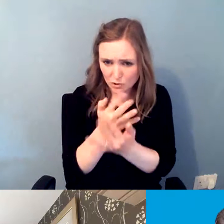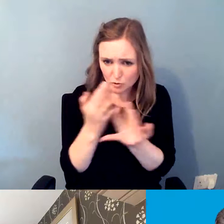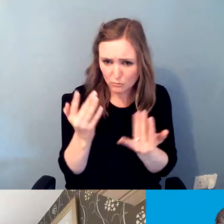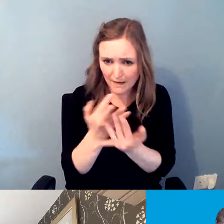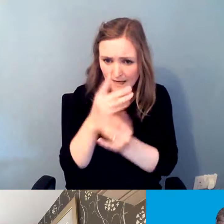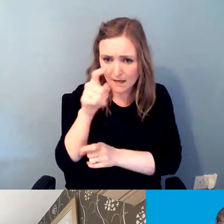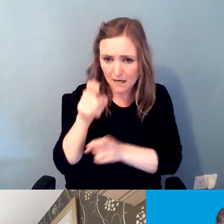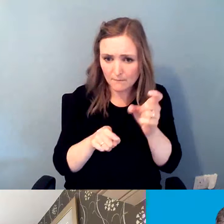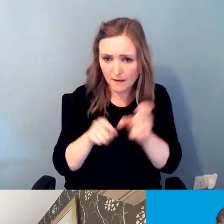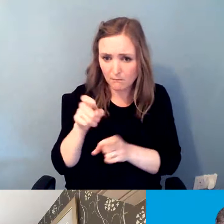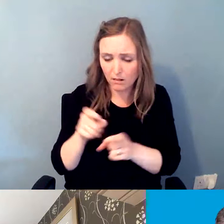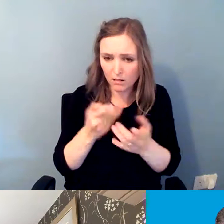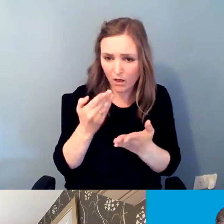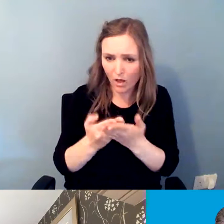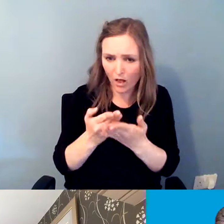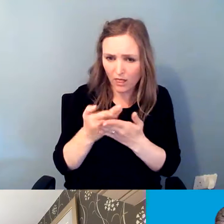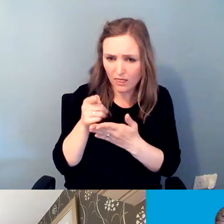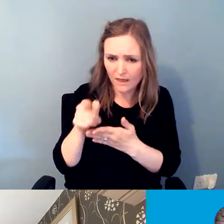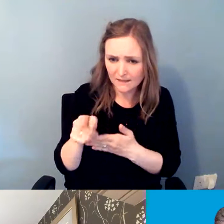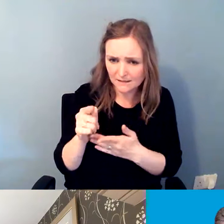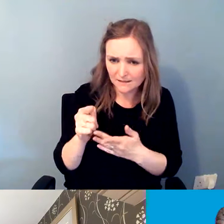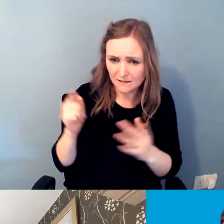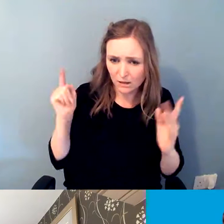that? Thanks.